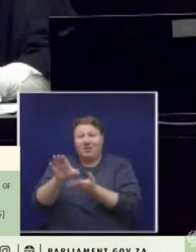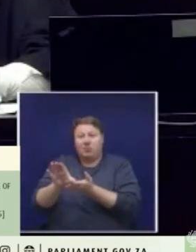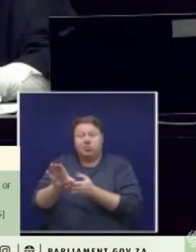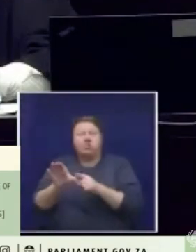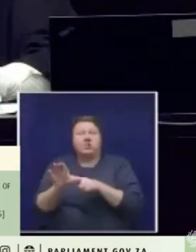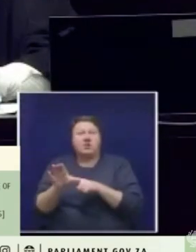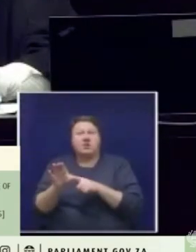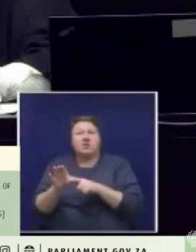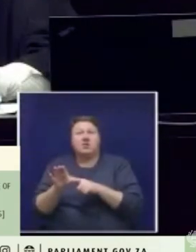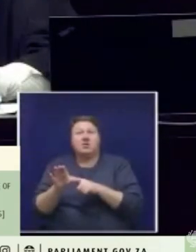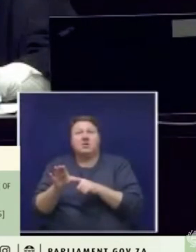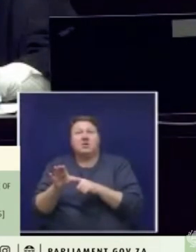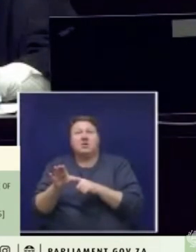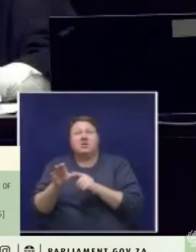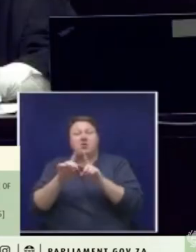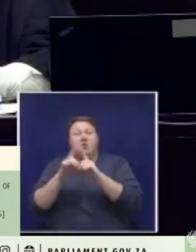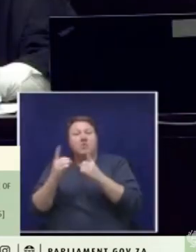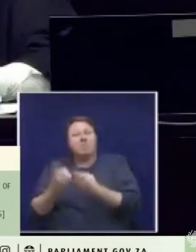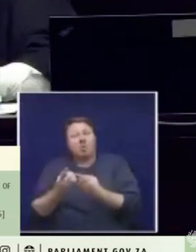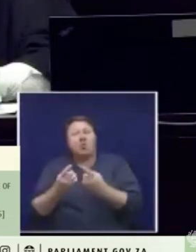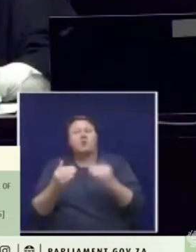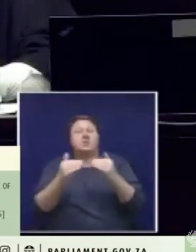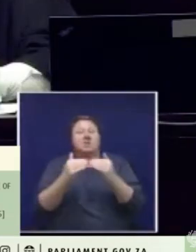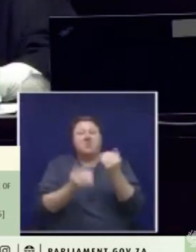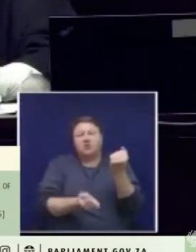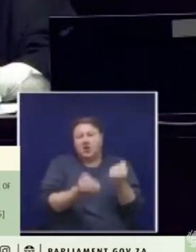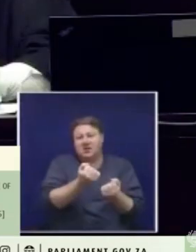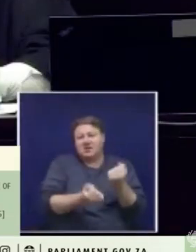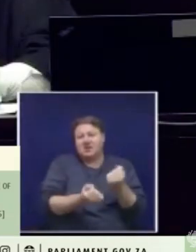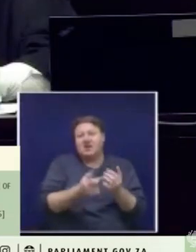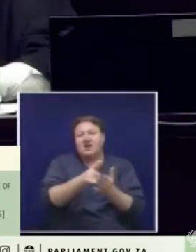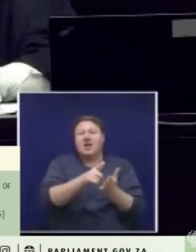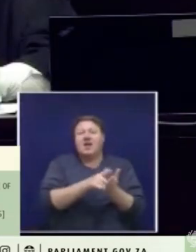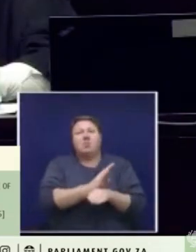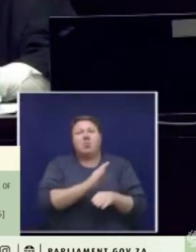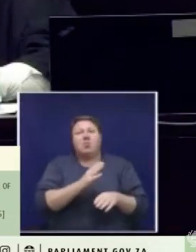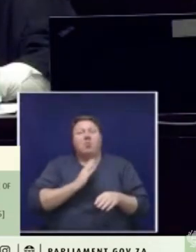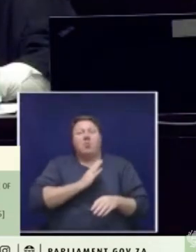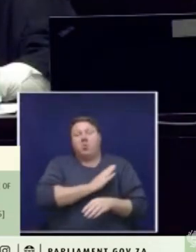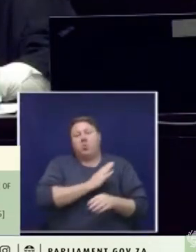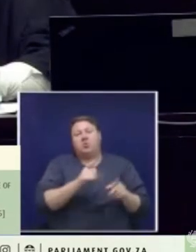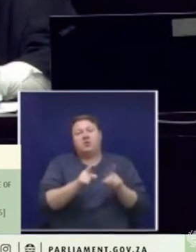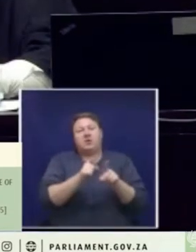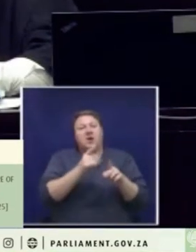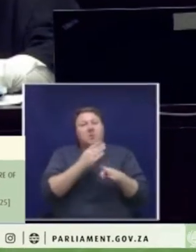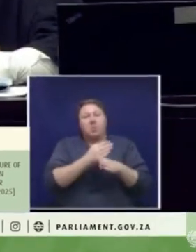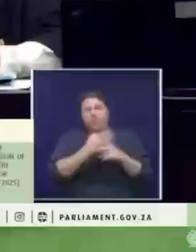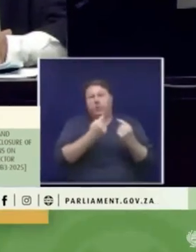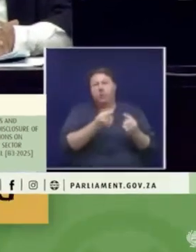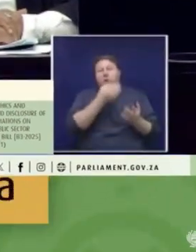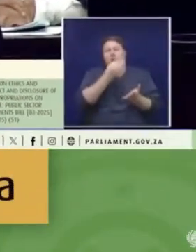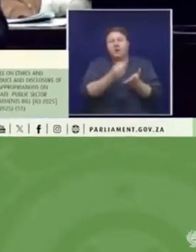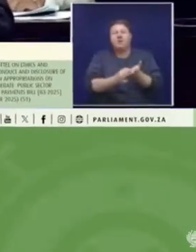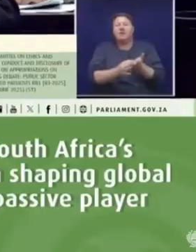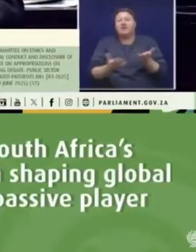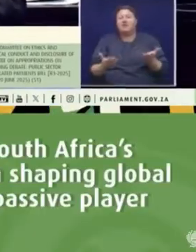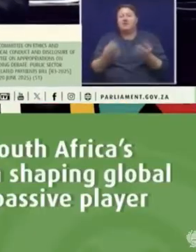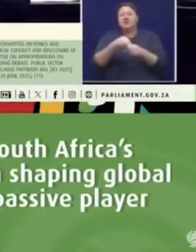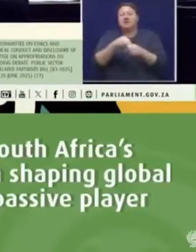was finalized, should come across to the Department of Justice, to the Legal Aid Board. We recommended that in the